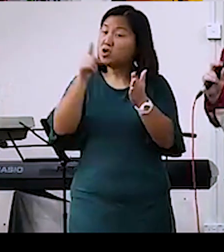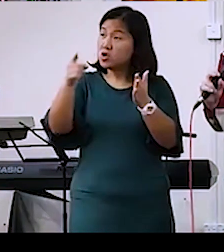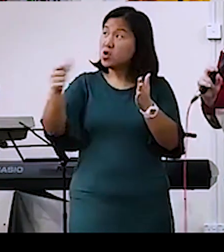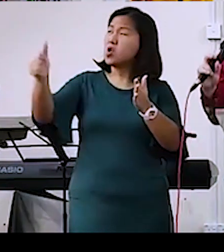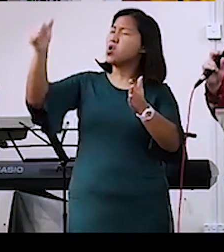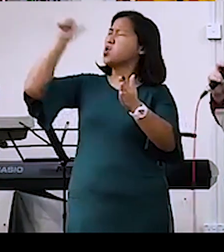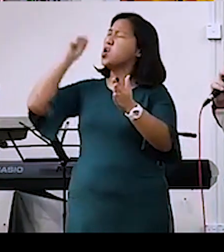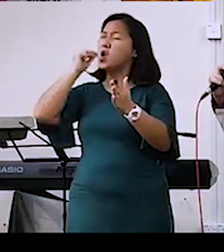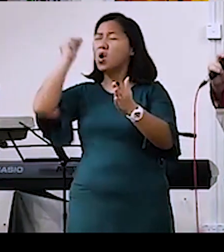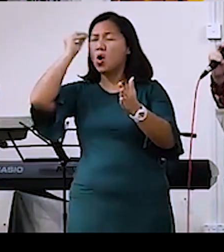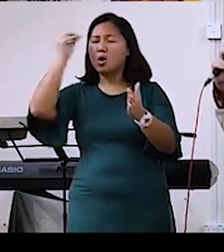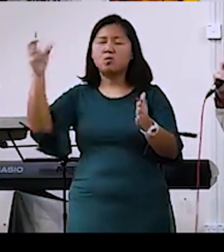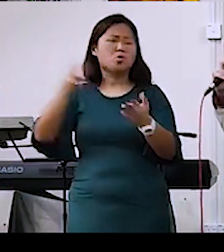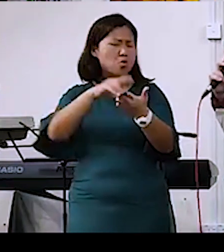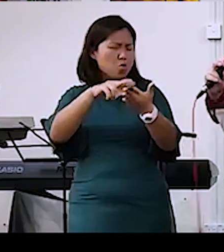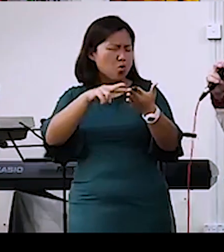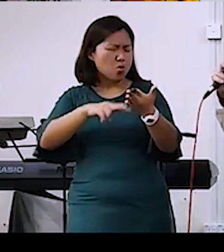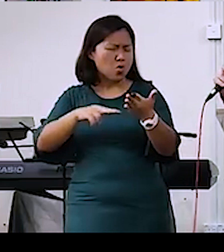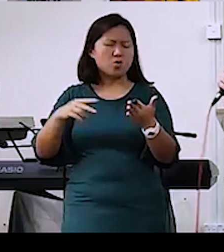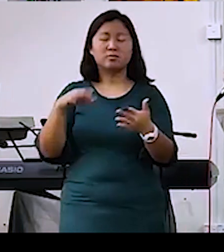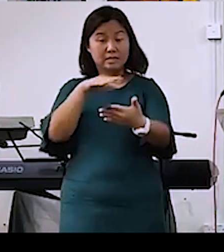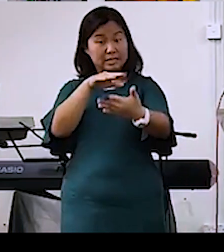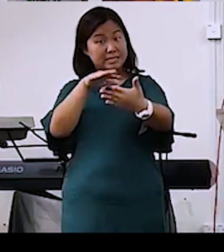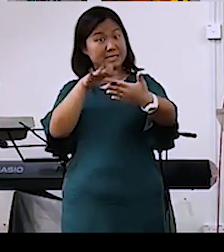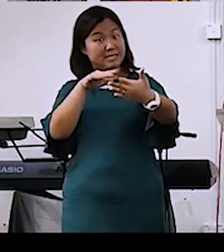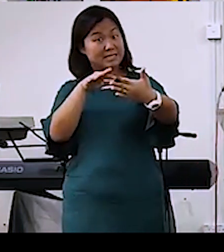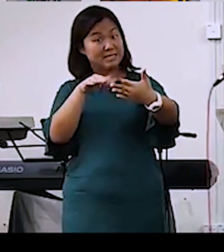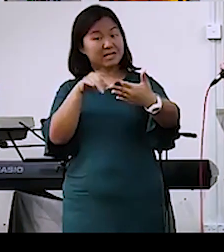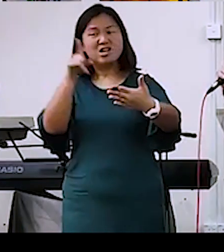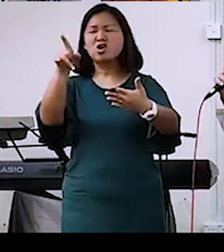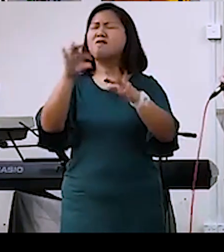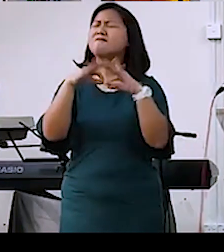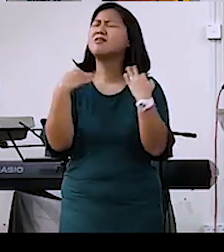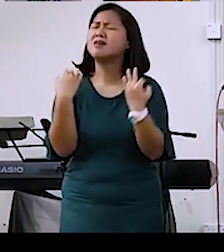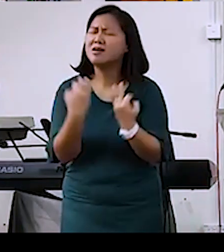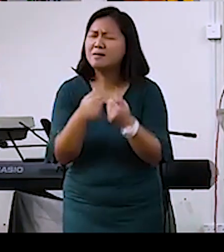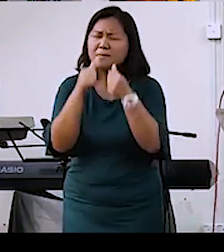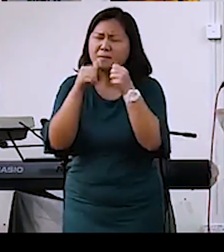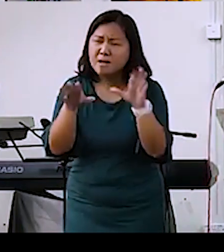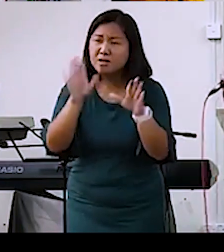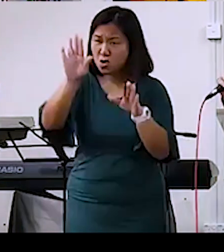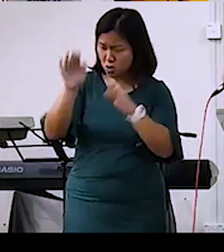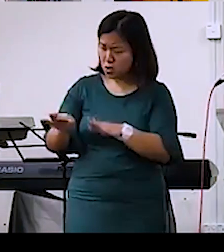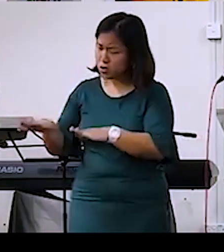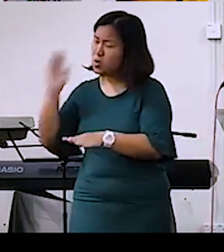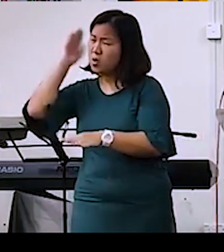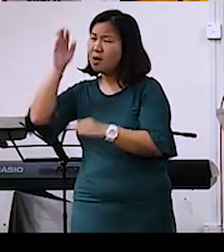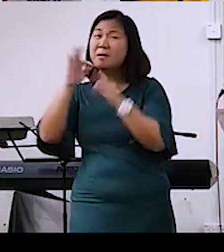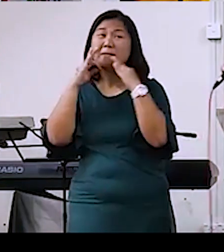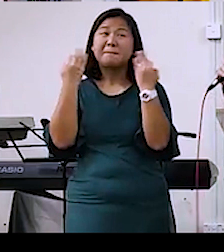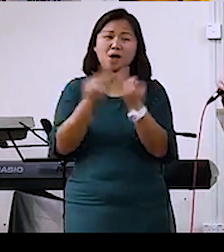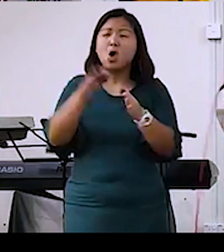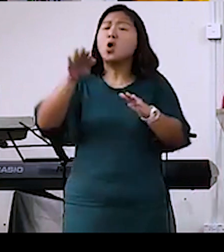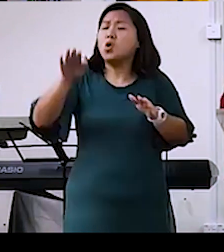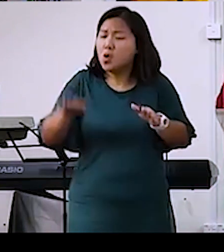and read and listen and study, and you're going to be blessed. Your family is going to be blessed. Your children is going to be blessed. Your grandchildren is going